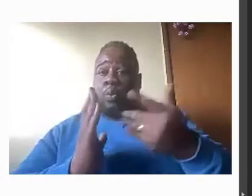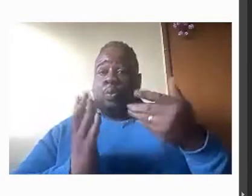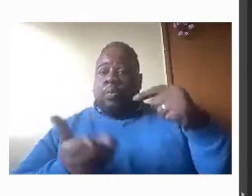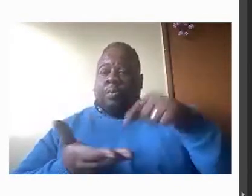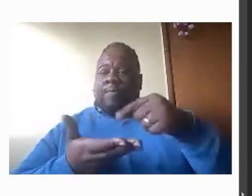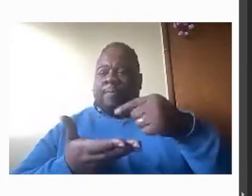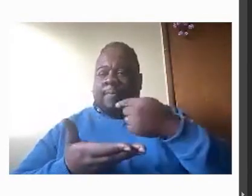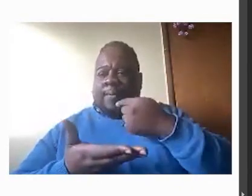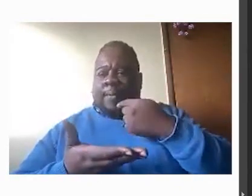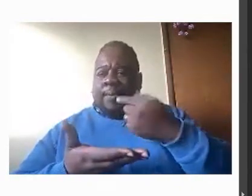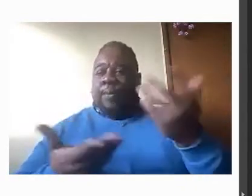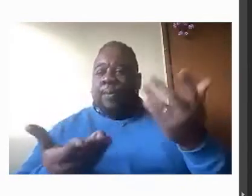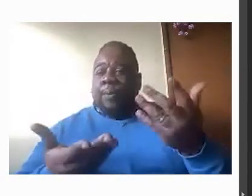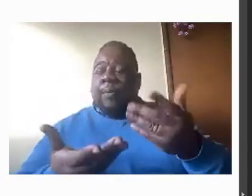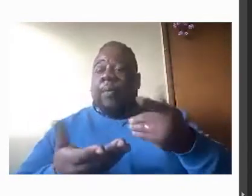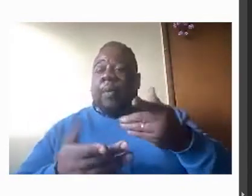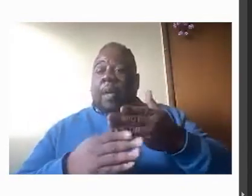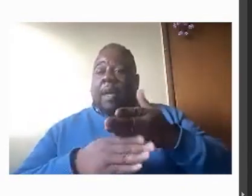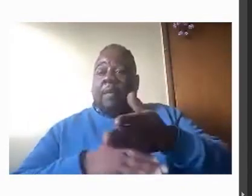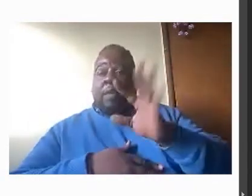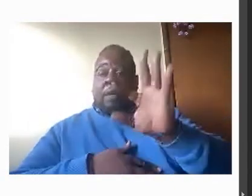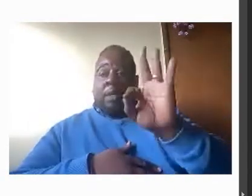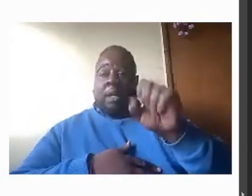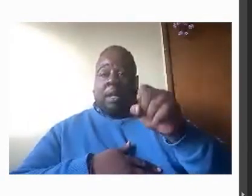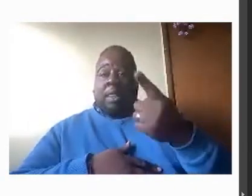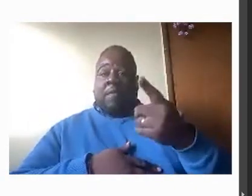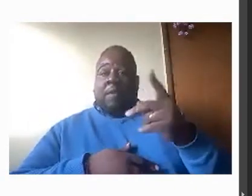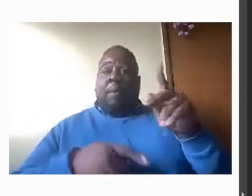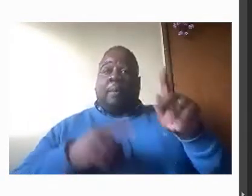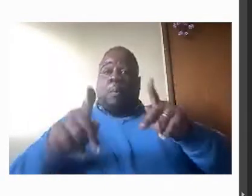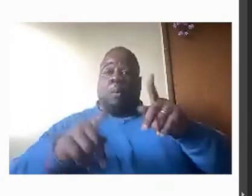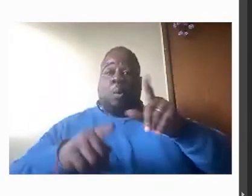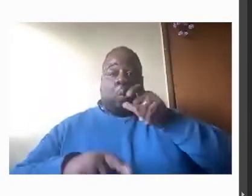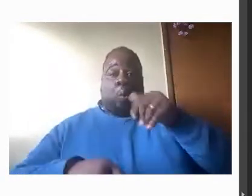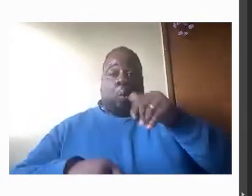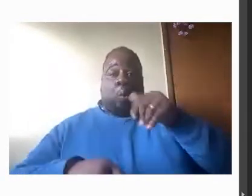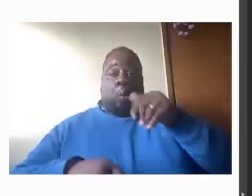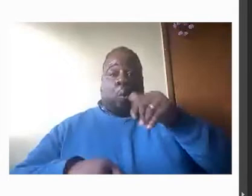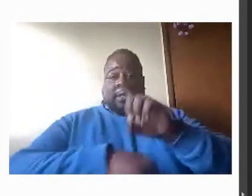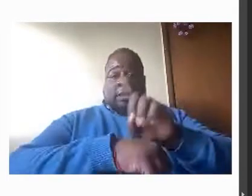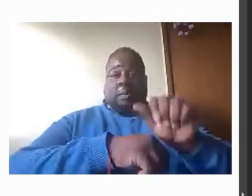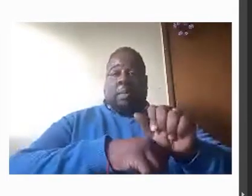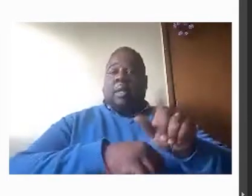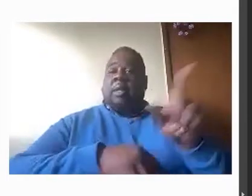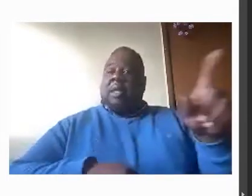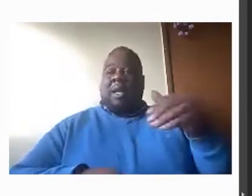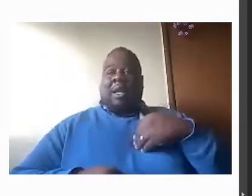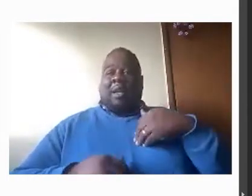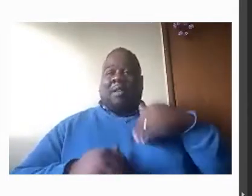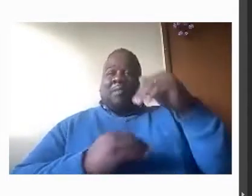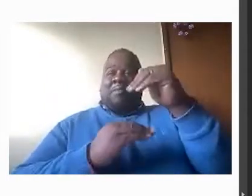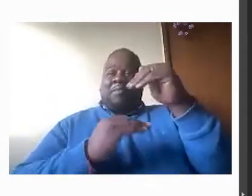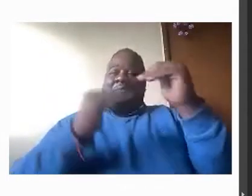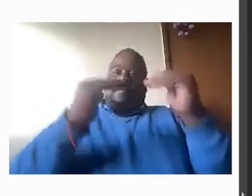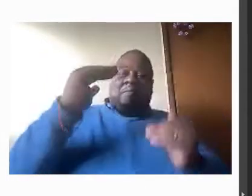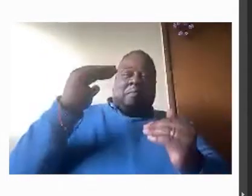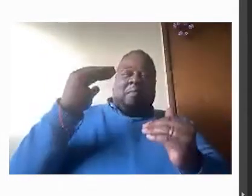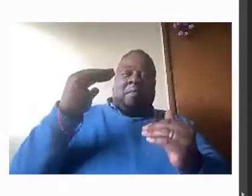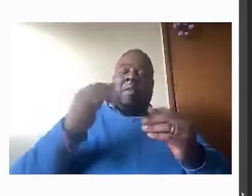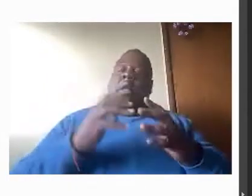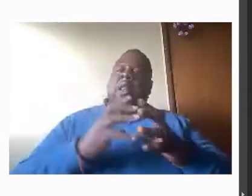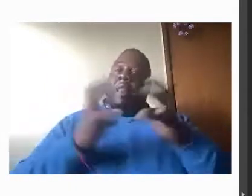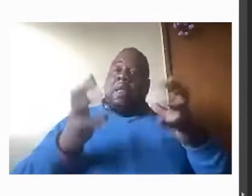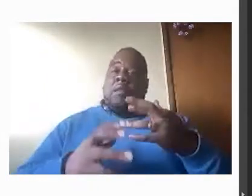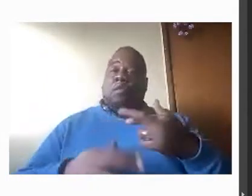a decade after 9/11, New Yorkers with disabilities continue to face disproportionate risk of catastrophic harm and